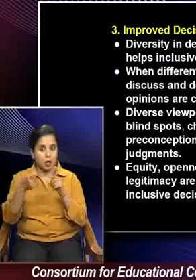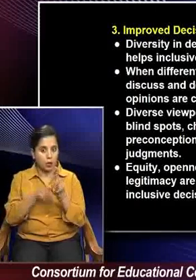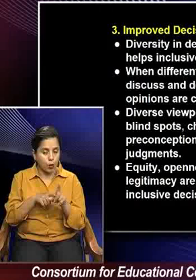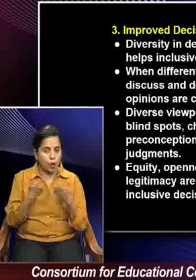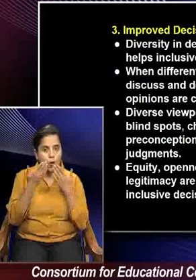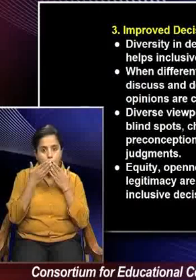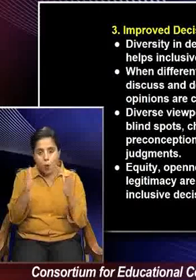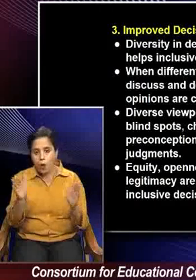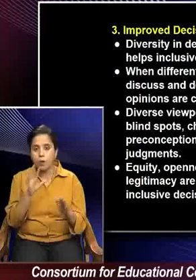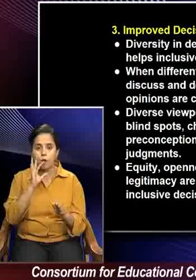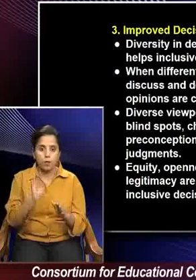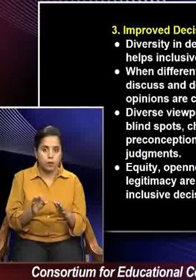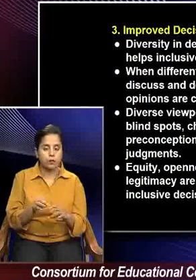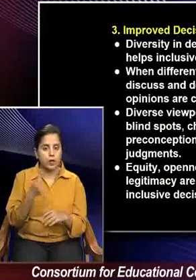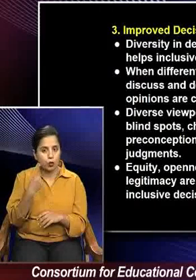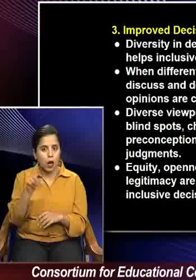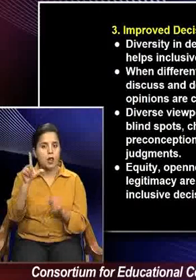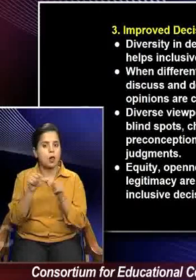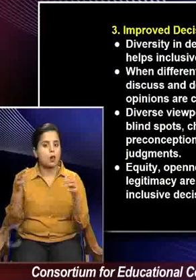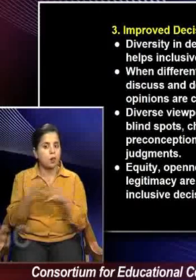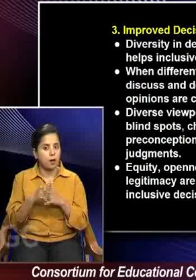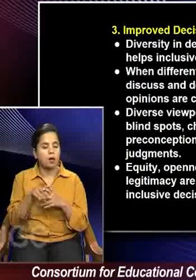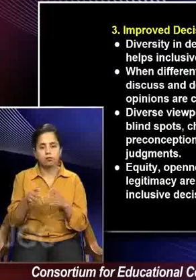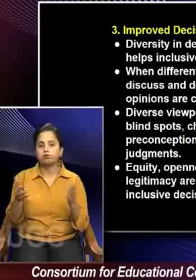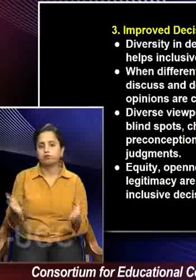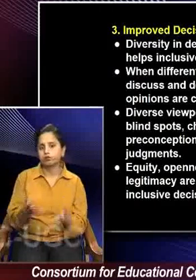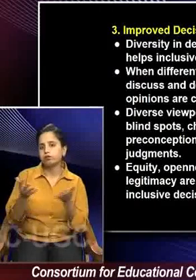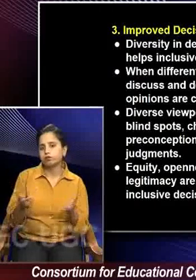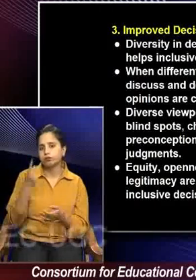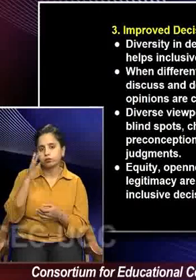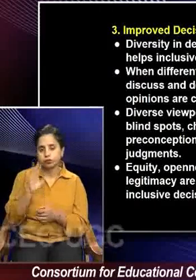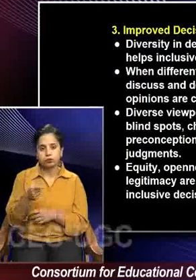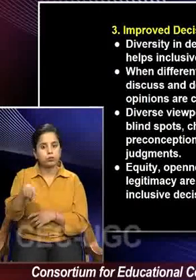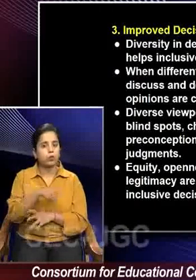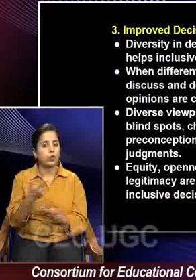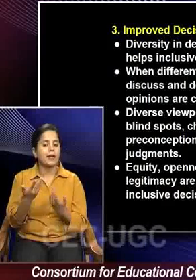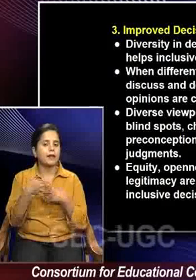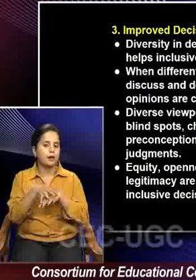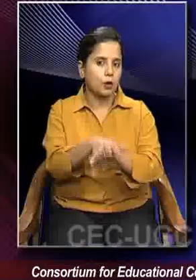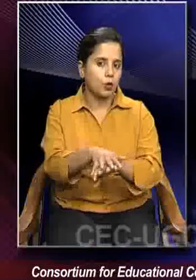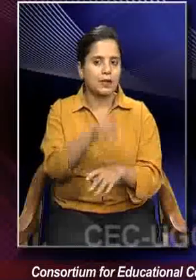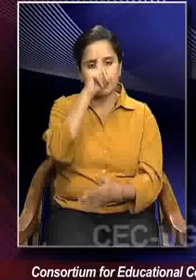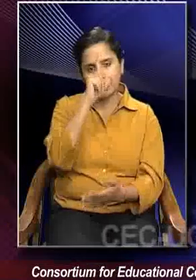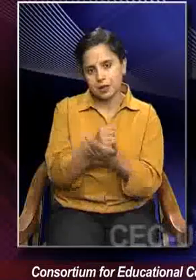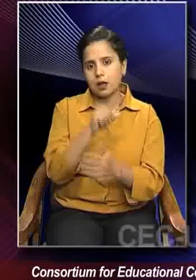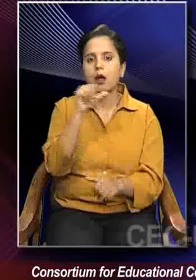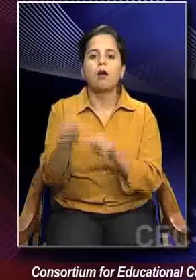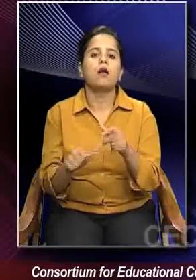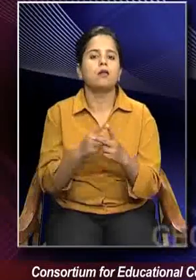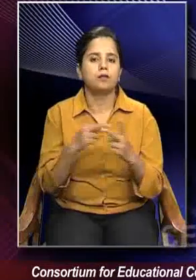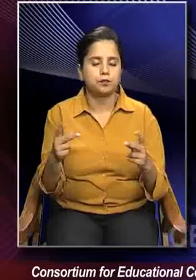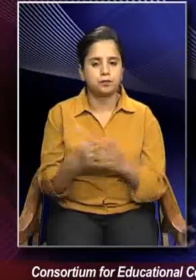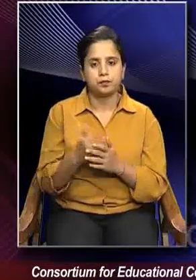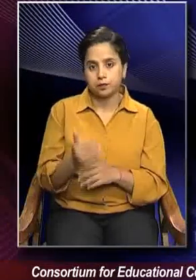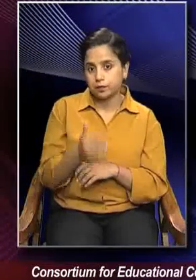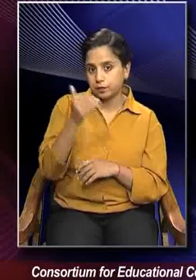openness, and legitimacy are promoted via inclusive decision making. Next